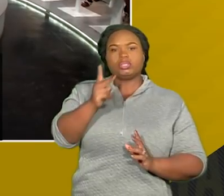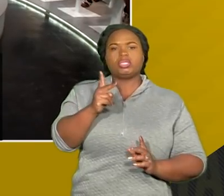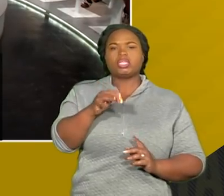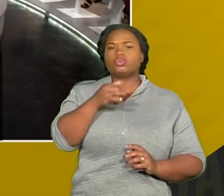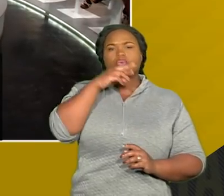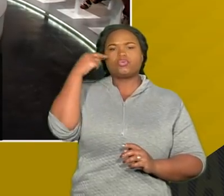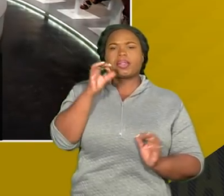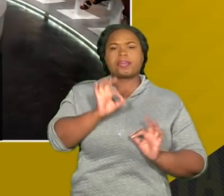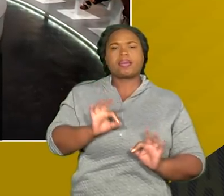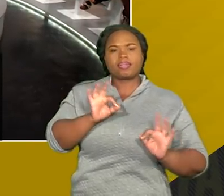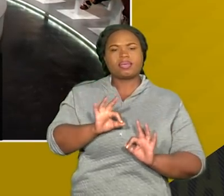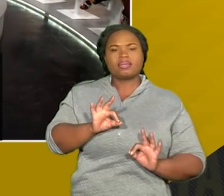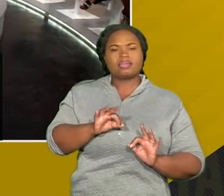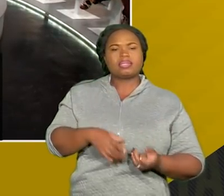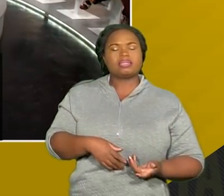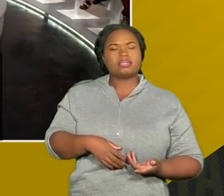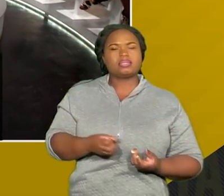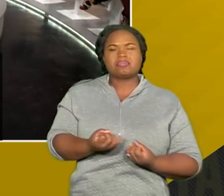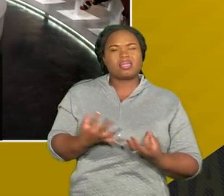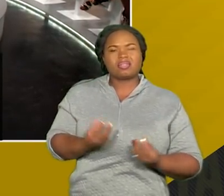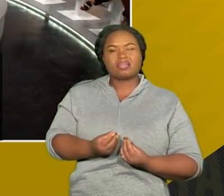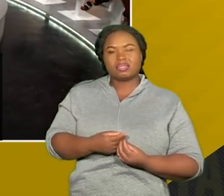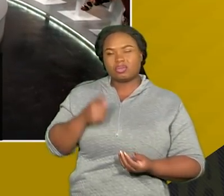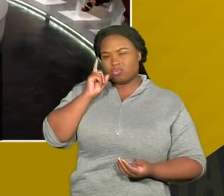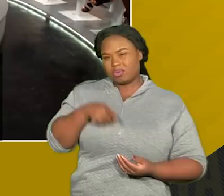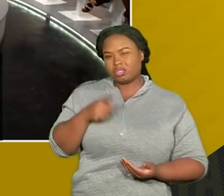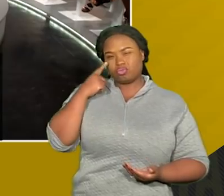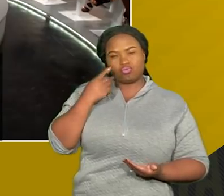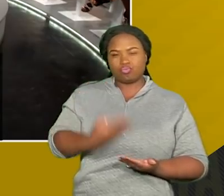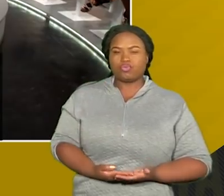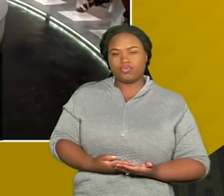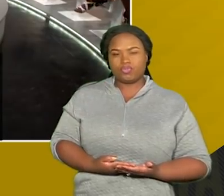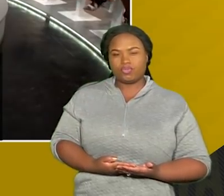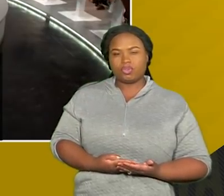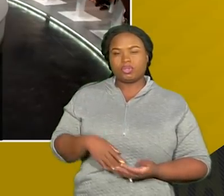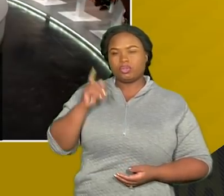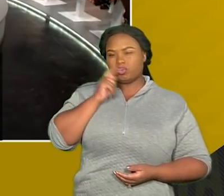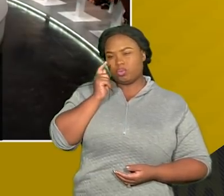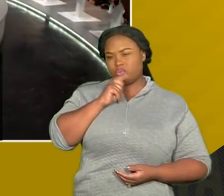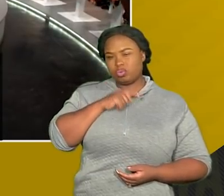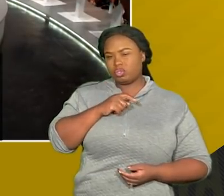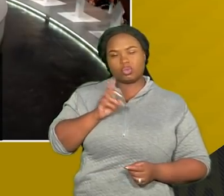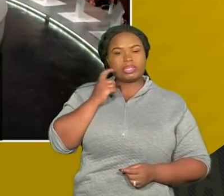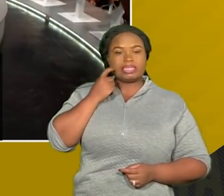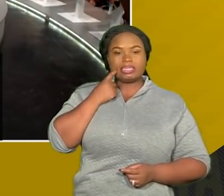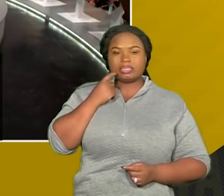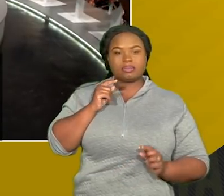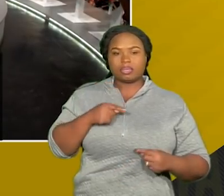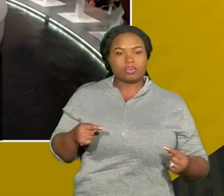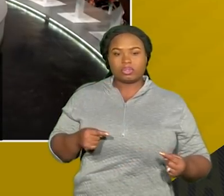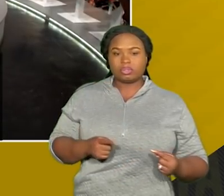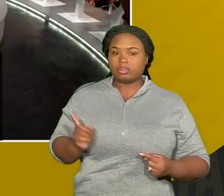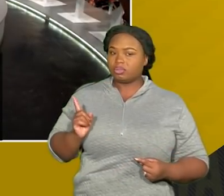beyond almost many things. I think God, the way with it, maybe pastor also with